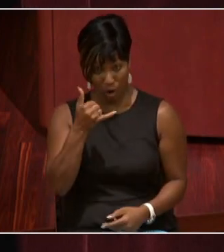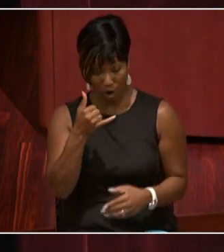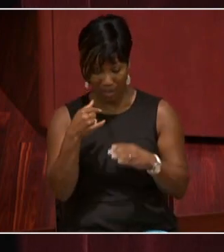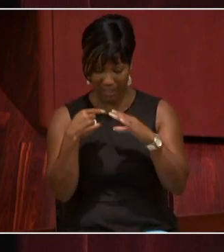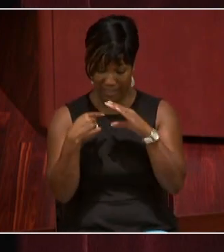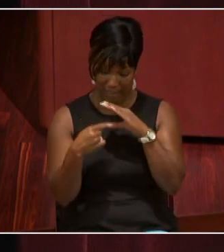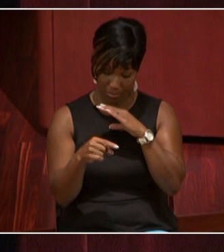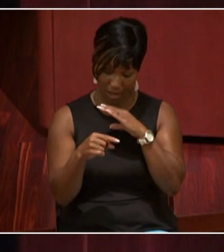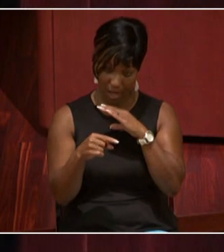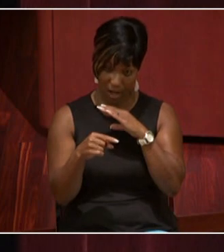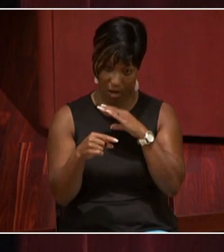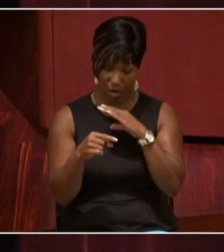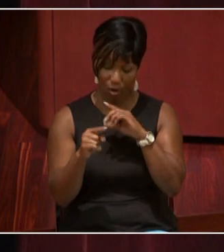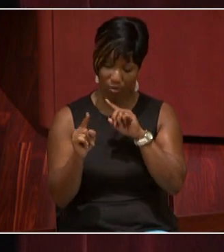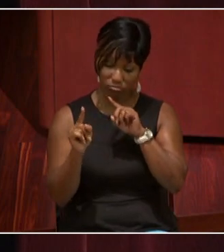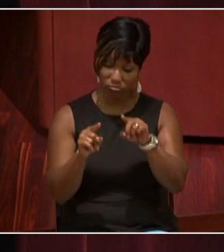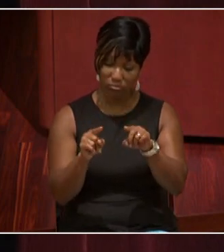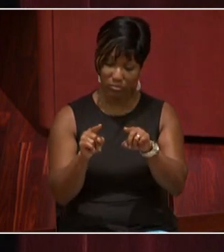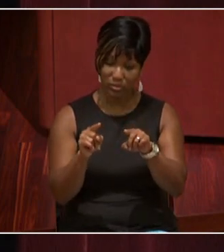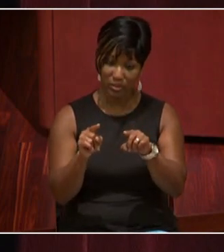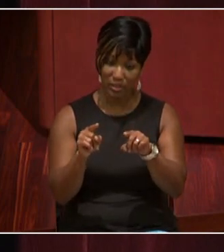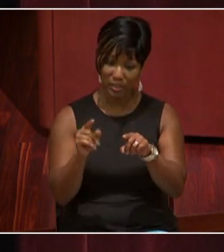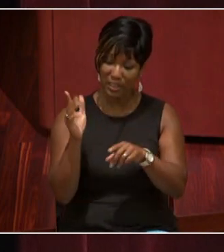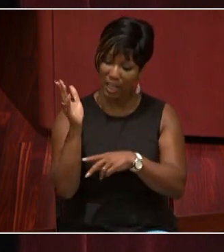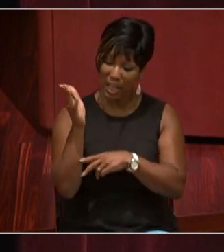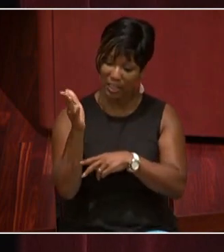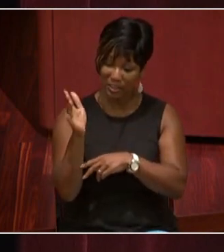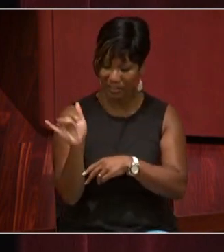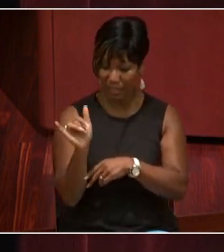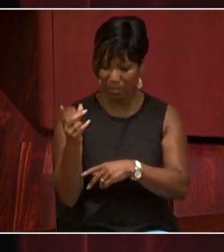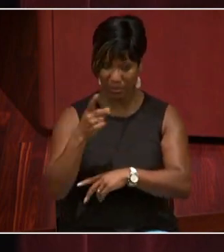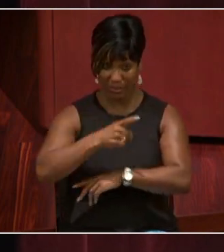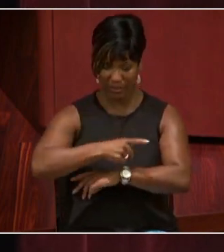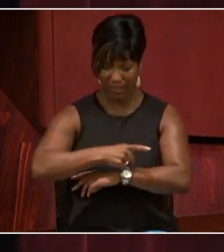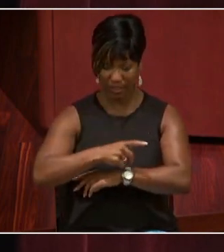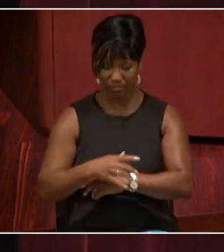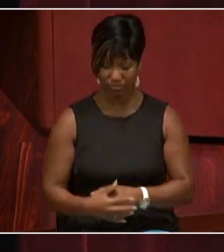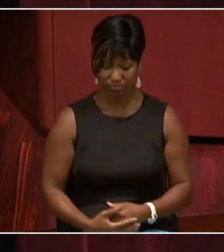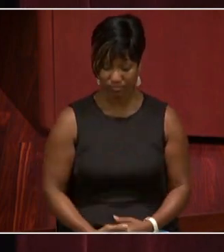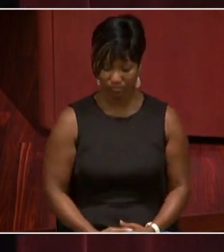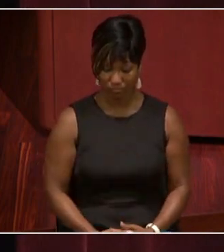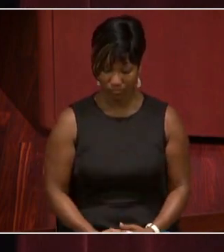email, or attend one of these lectures such as today.